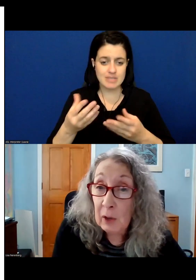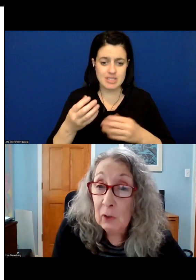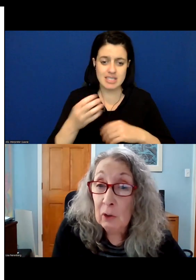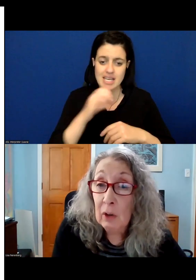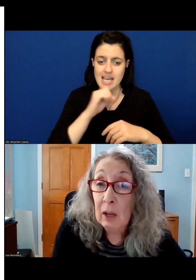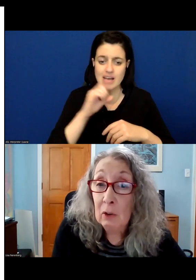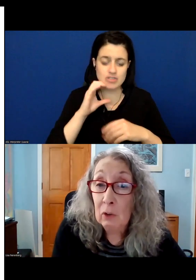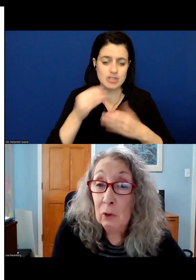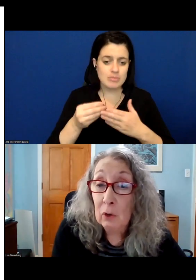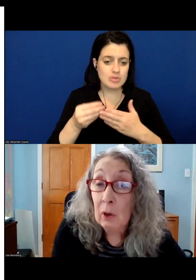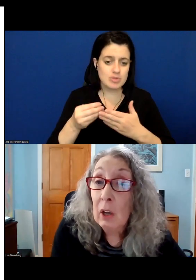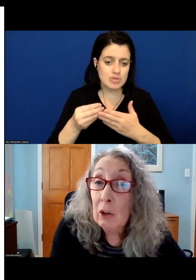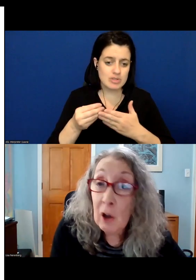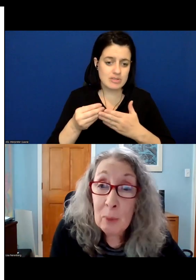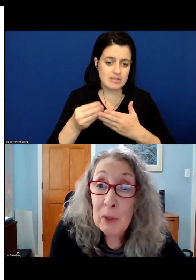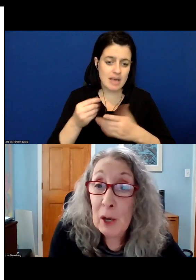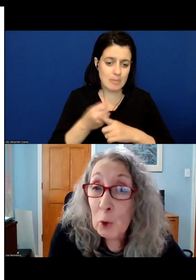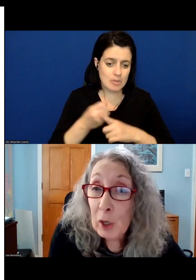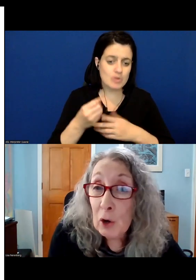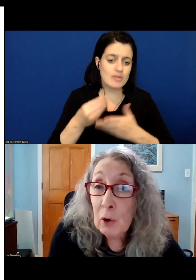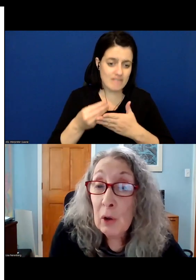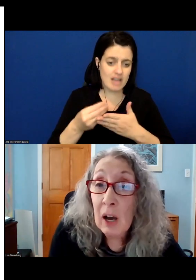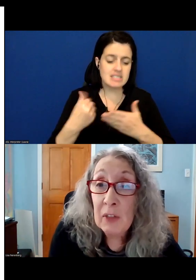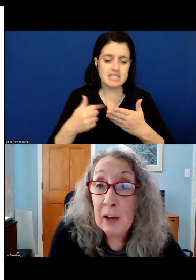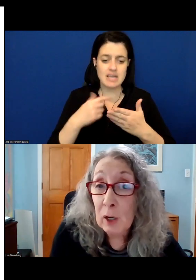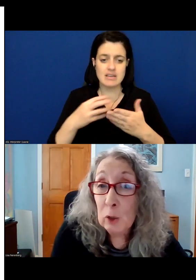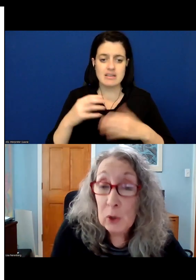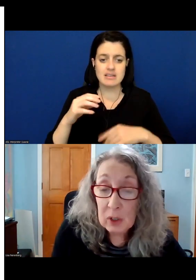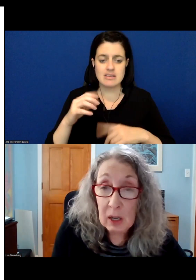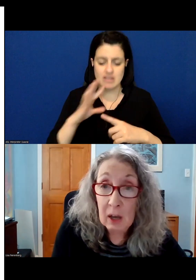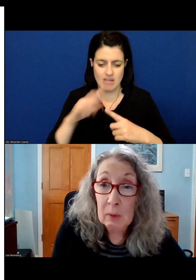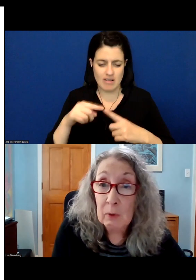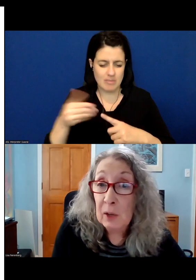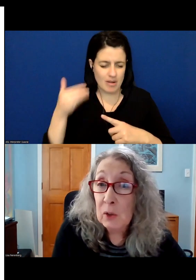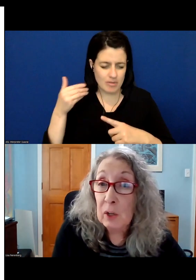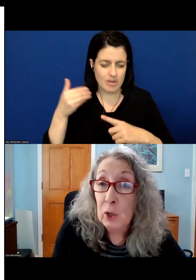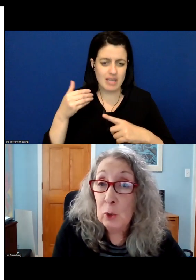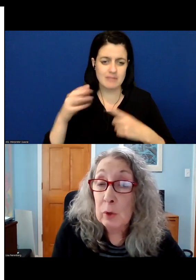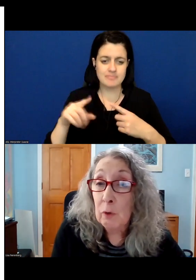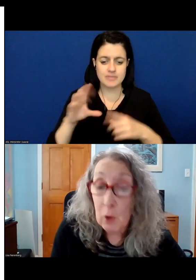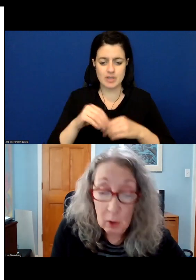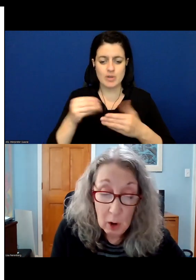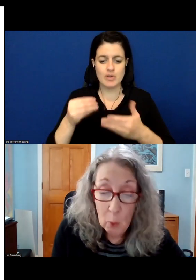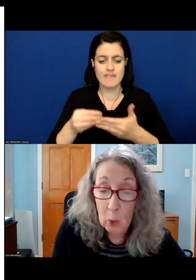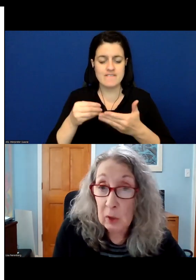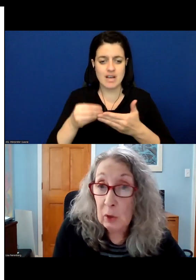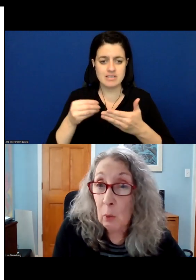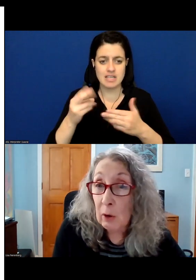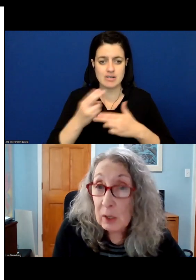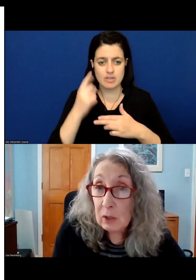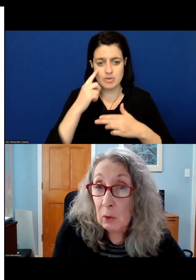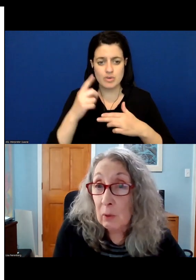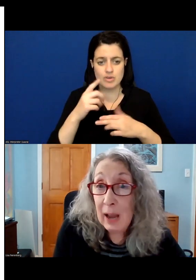abuse funds, and Susan talked about that earlier. That includes funds that are used for